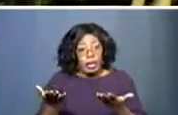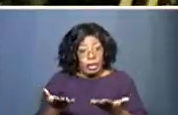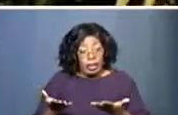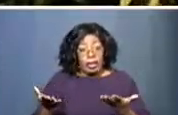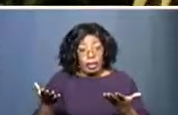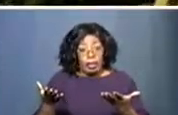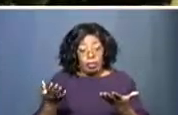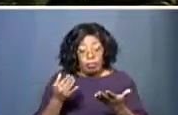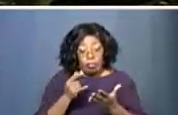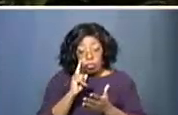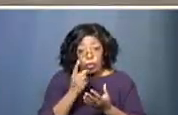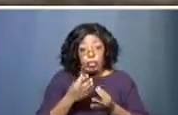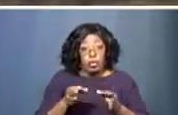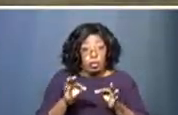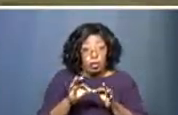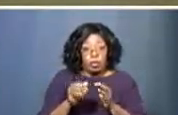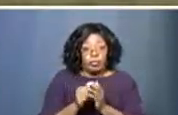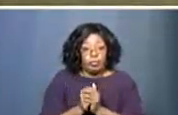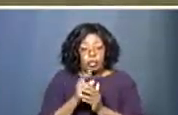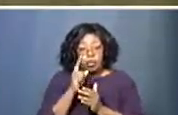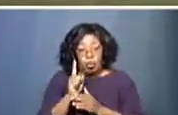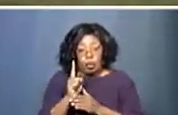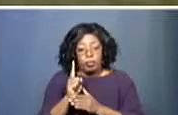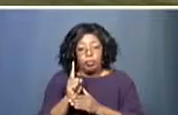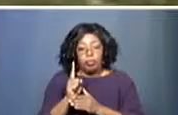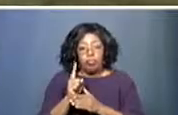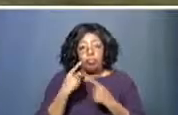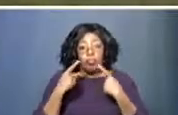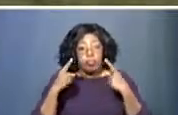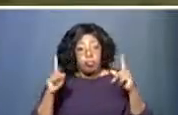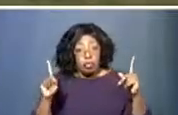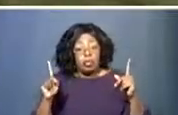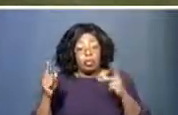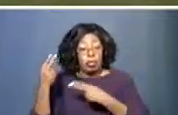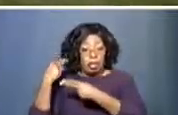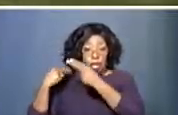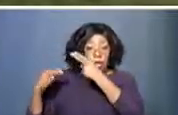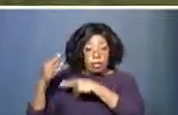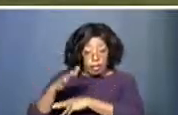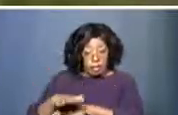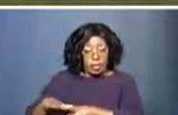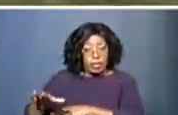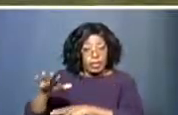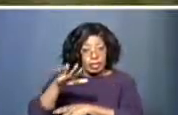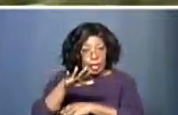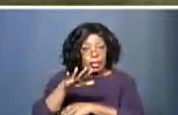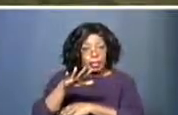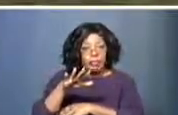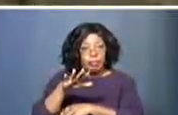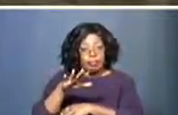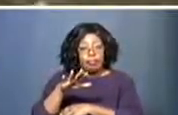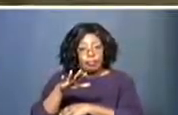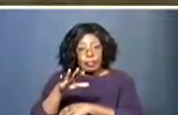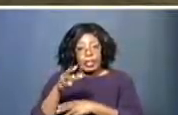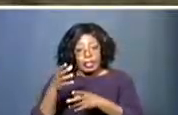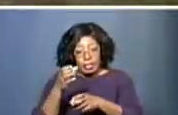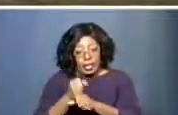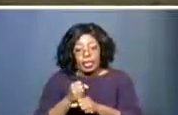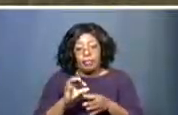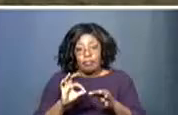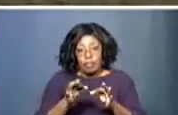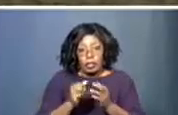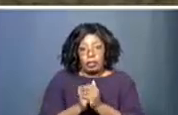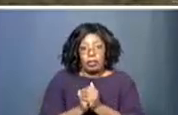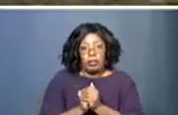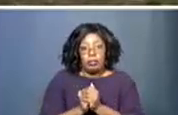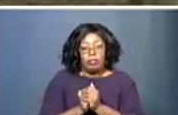assets that we have. Fortified Castle, one of the country's most popular historic heritage sites, is getting a much-needed facelift. The country's new